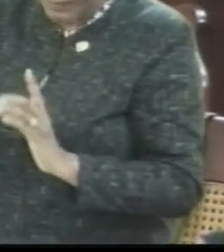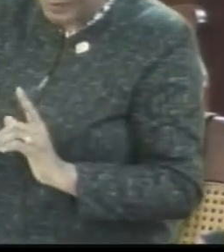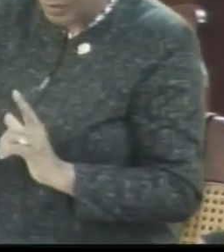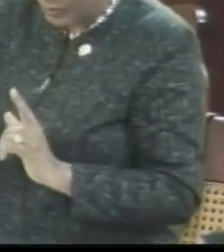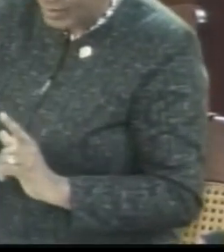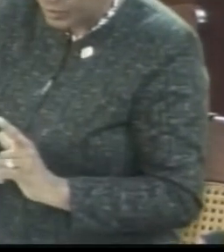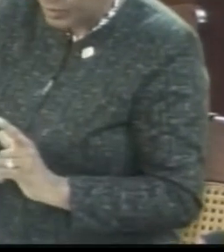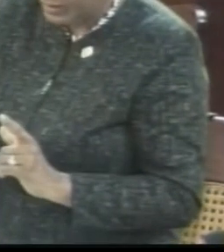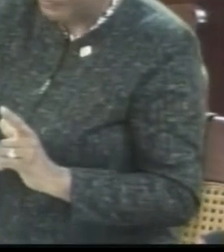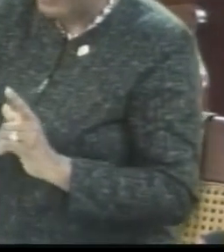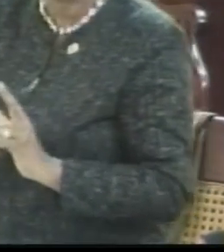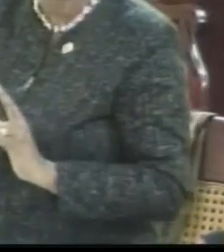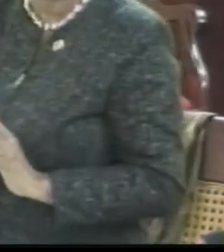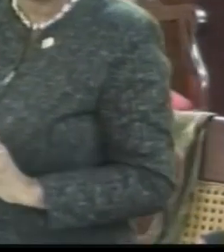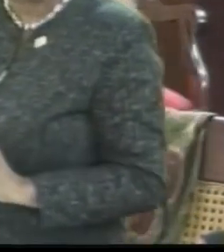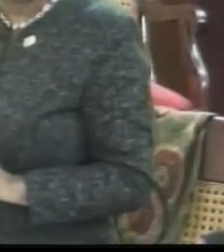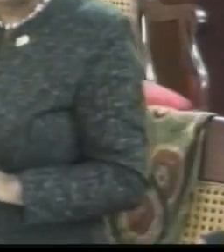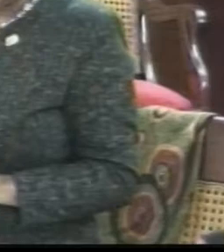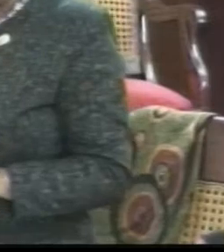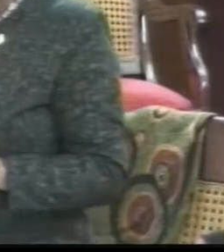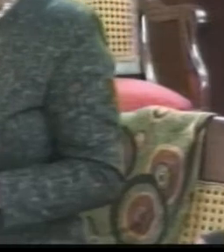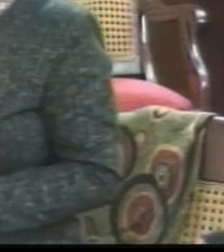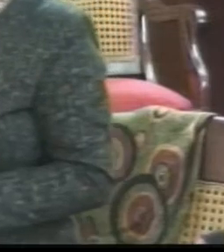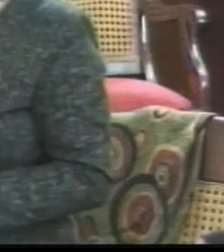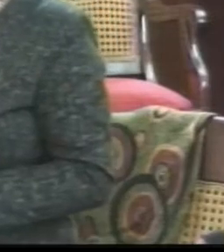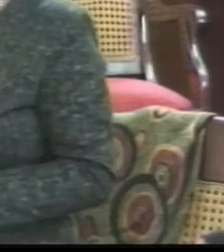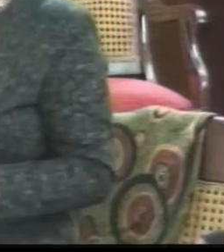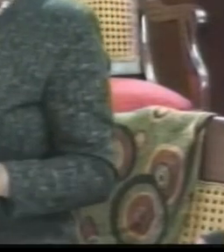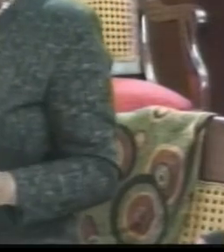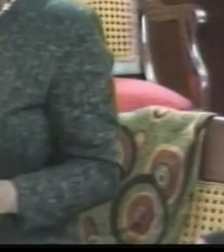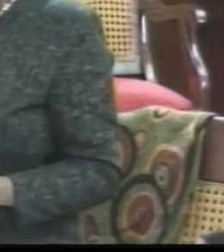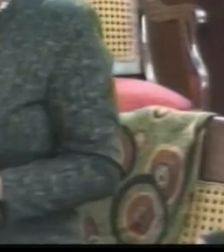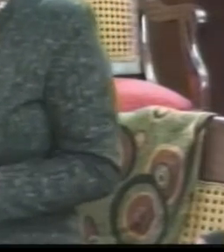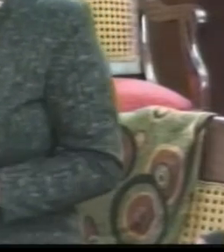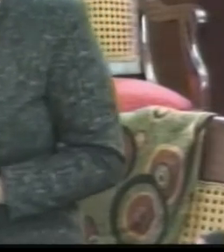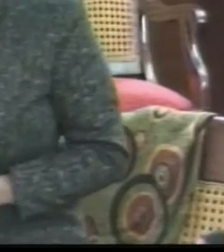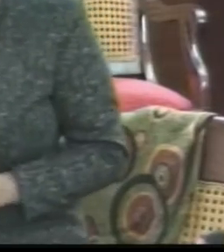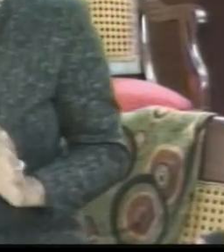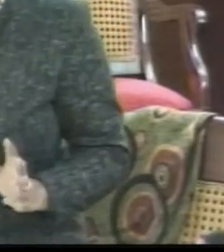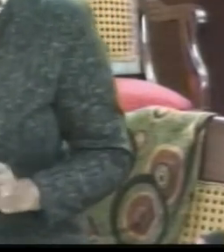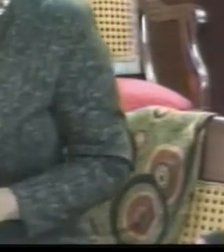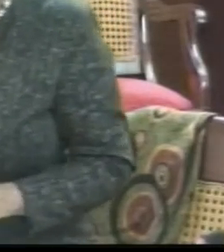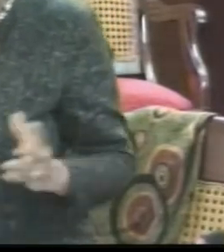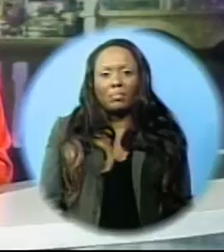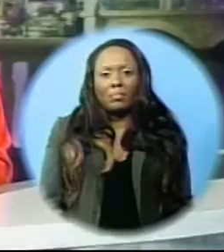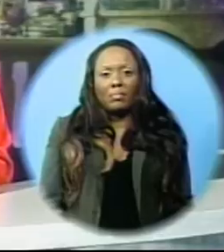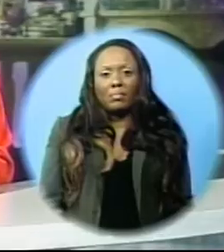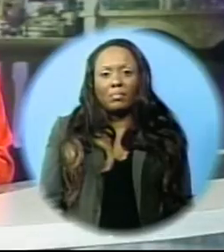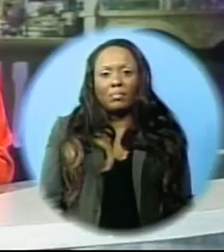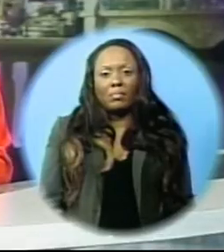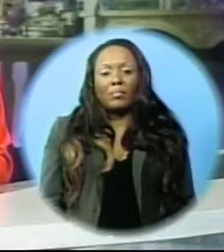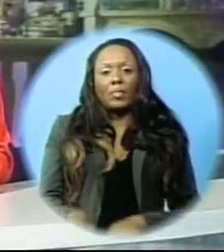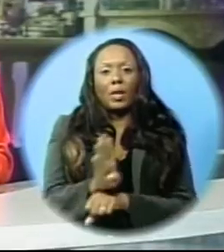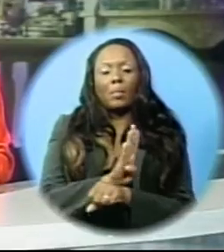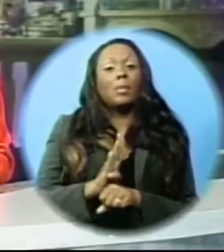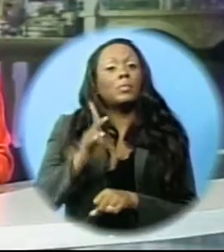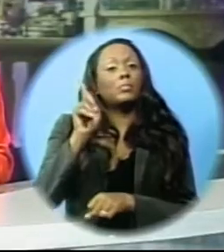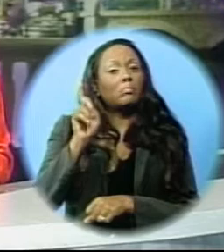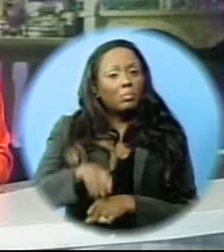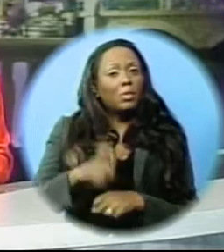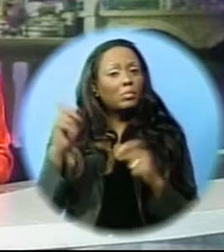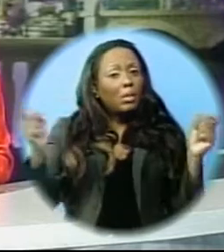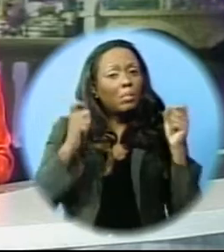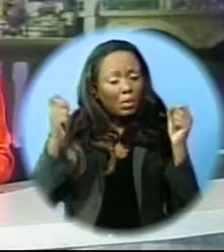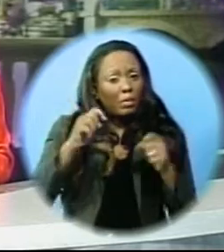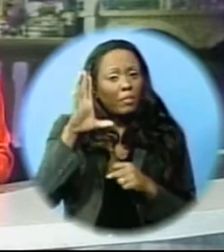do something in relation to venture capital mobilization to support entrepreneurship. Barbados should